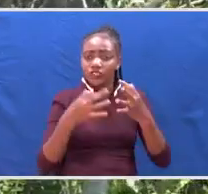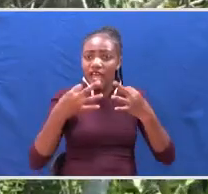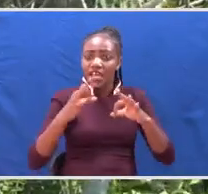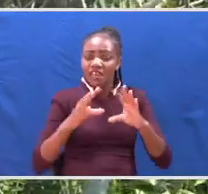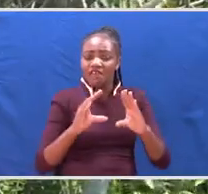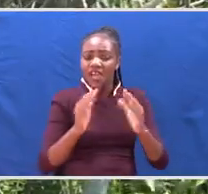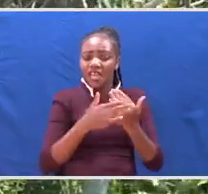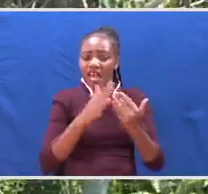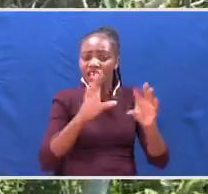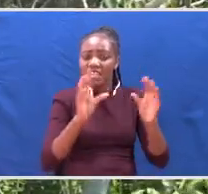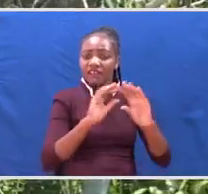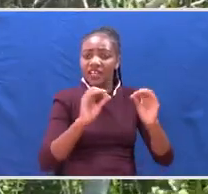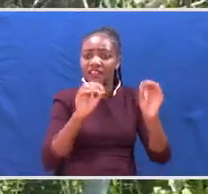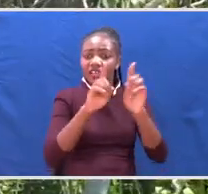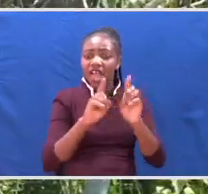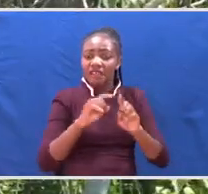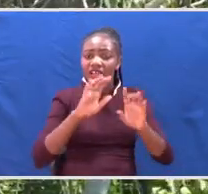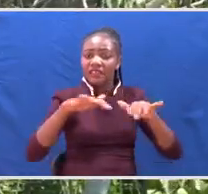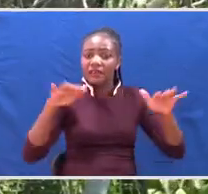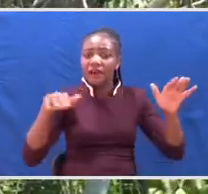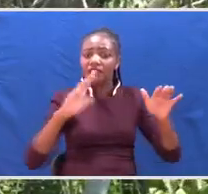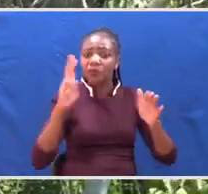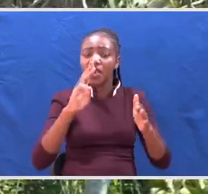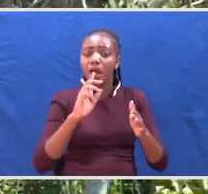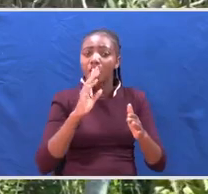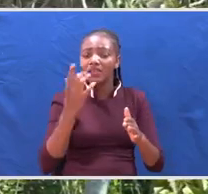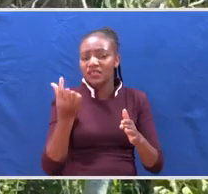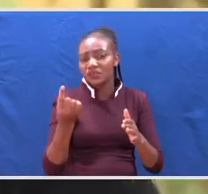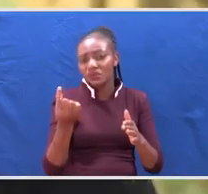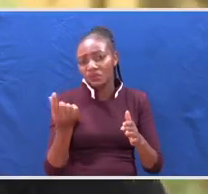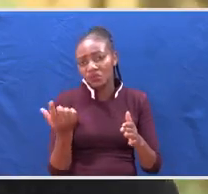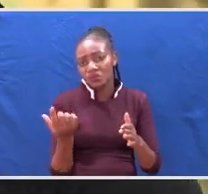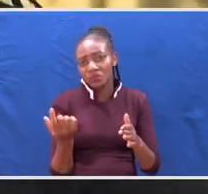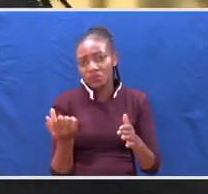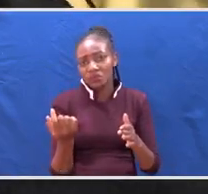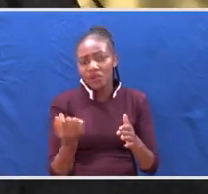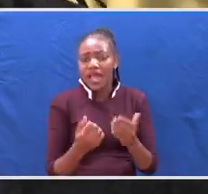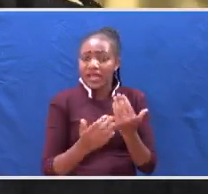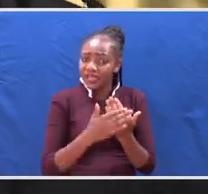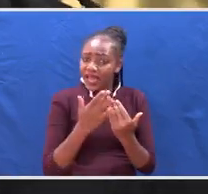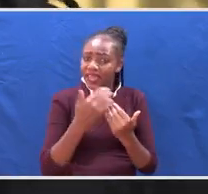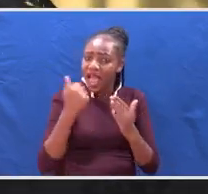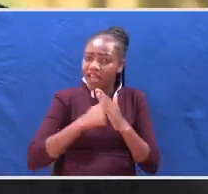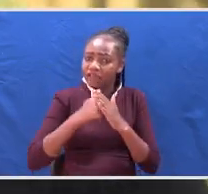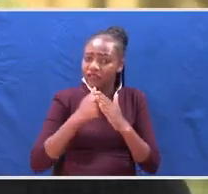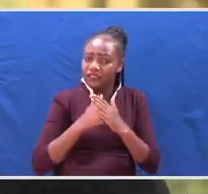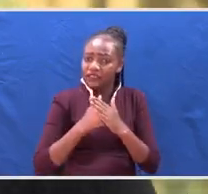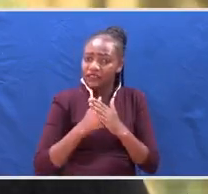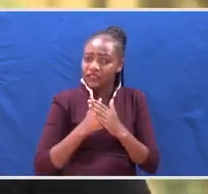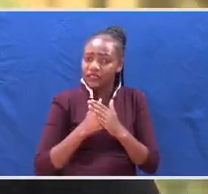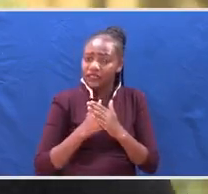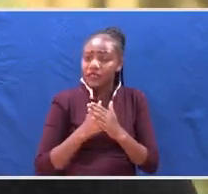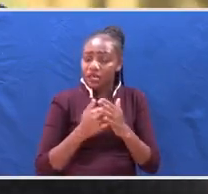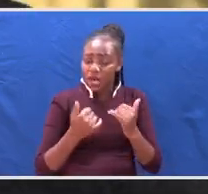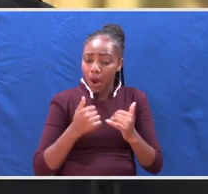intervention, vultures will be extinct just like dodos. conservation efforts are in